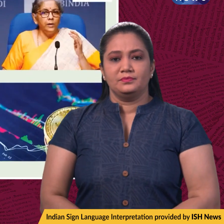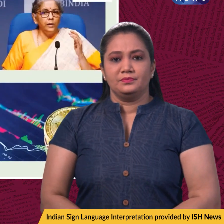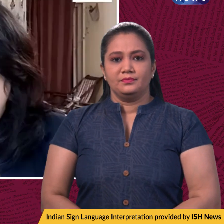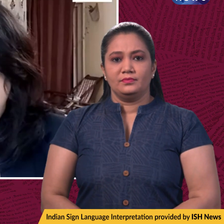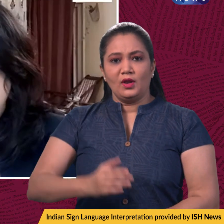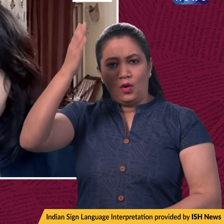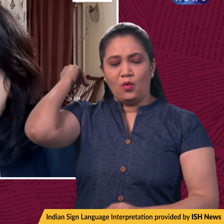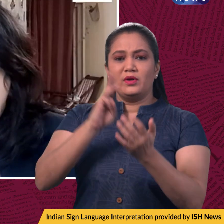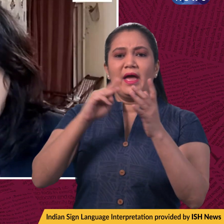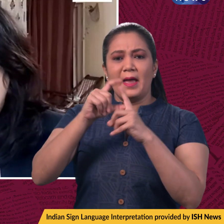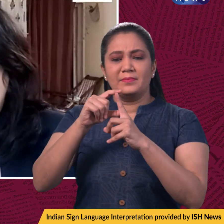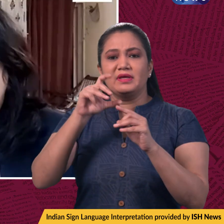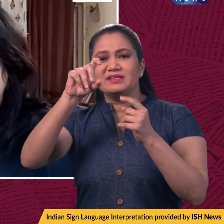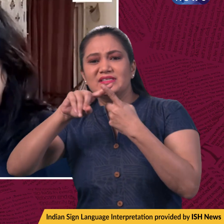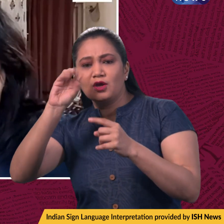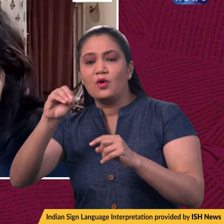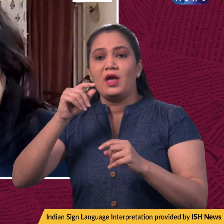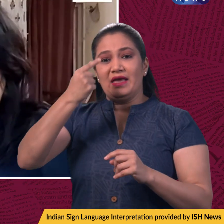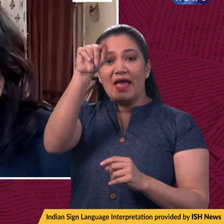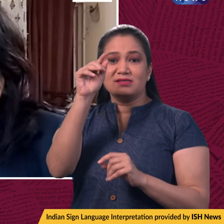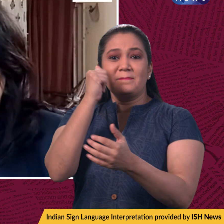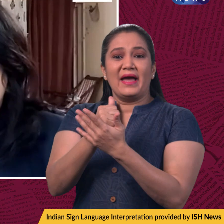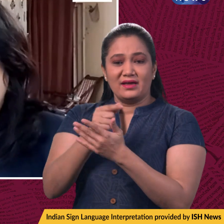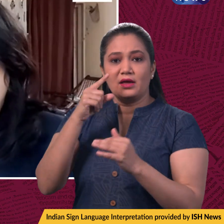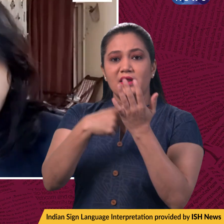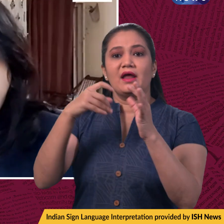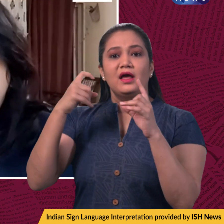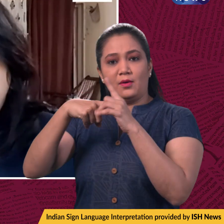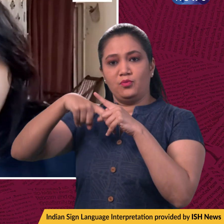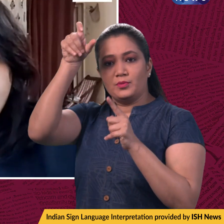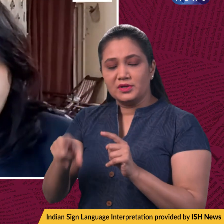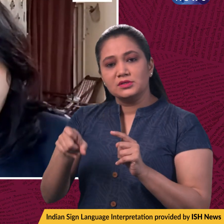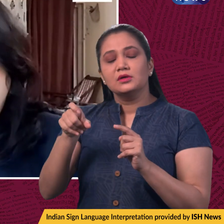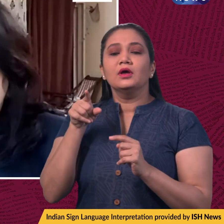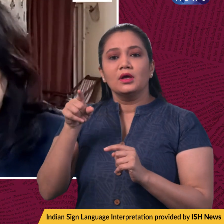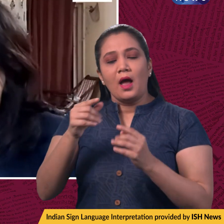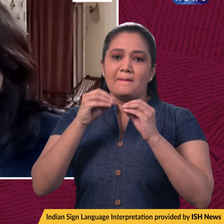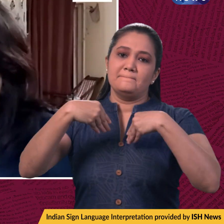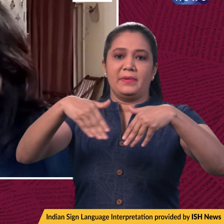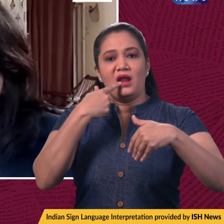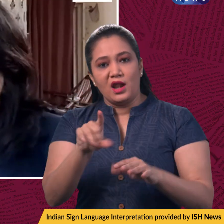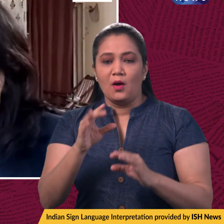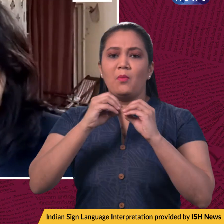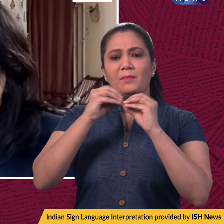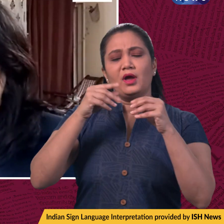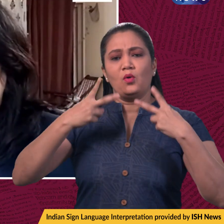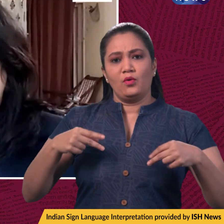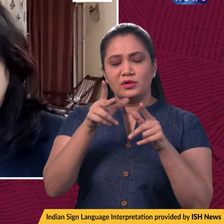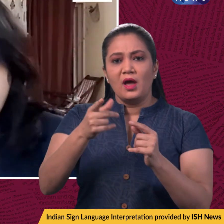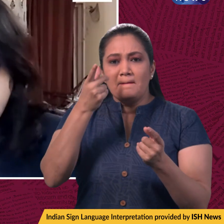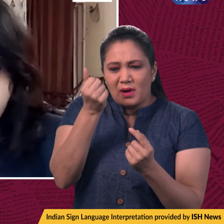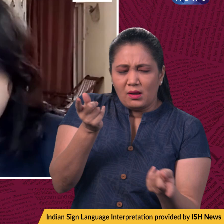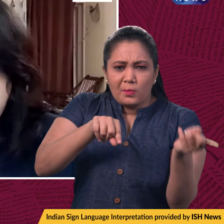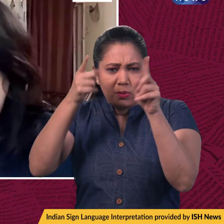country. Former MD and CEO of Yes Bank, Rana Kapoor, has been granted bail by a Mumbai court